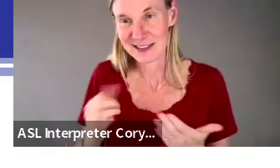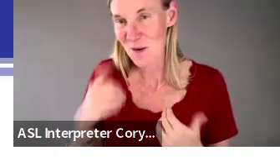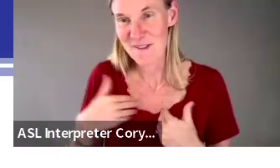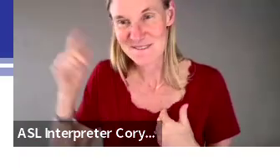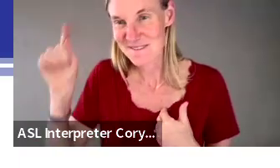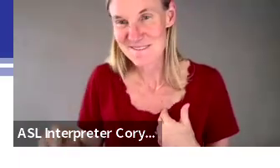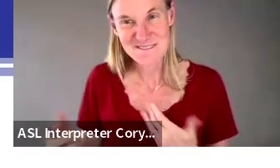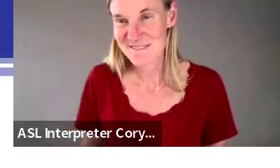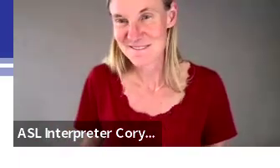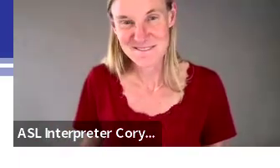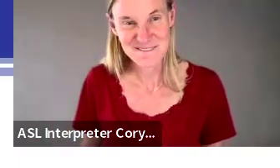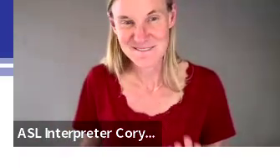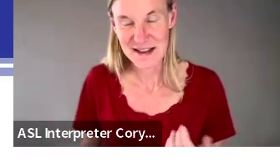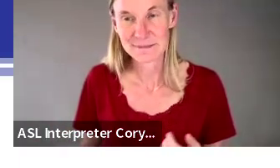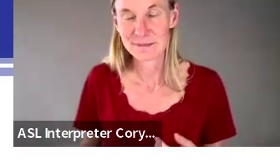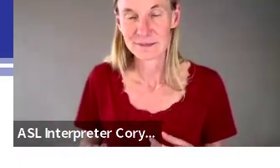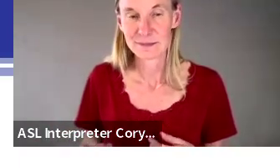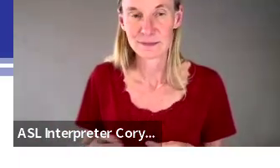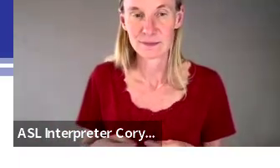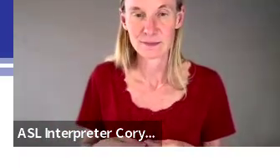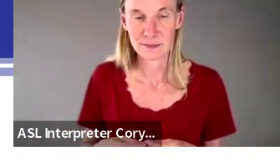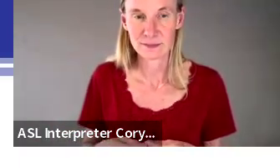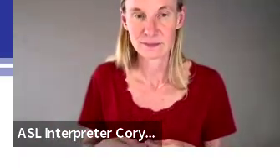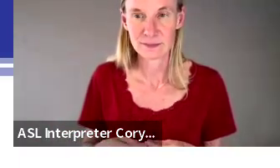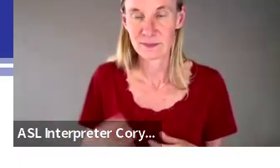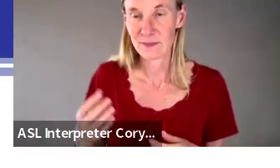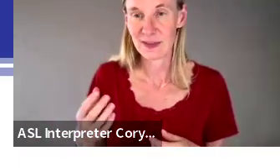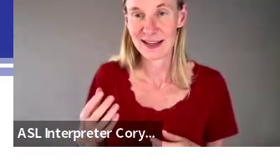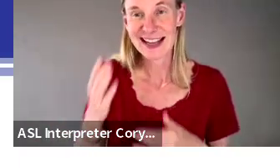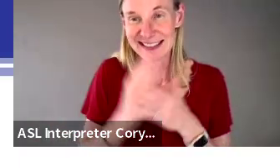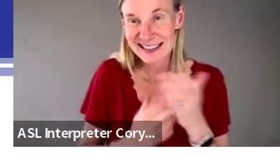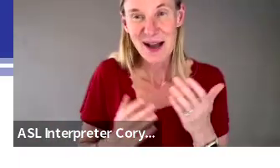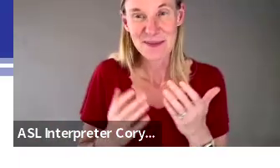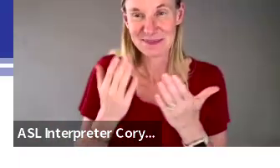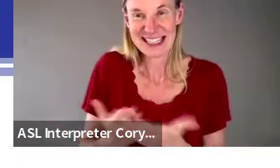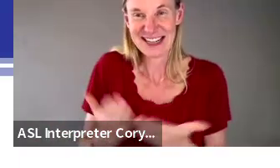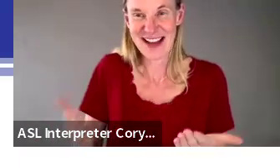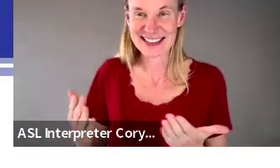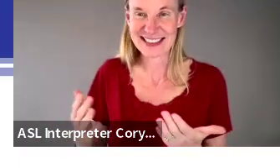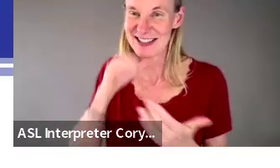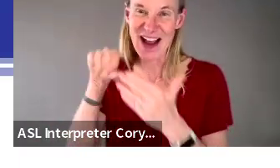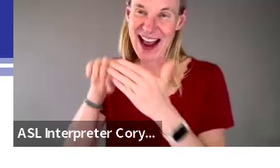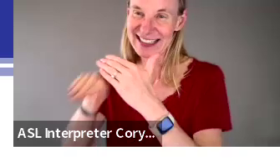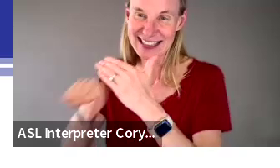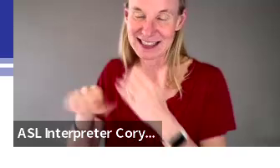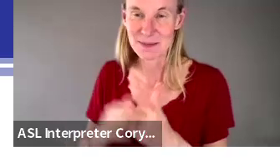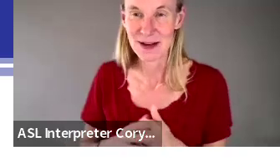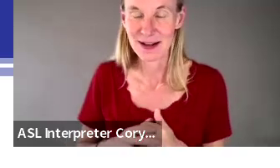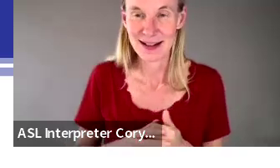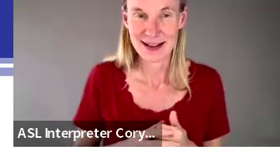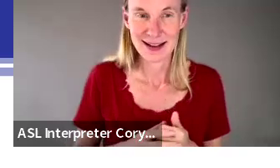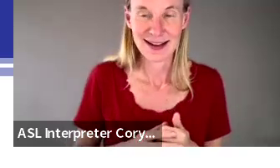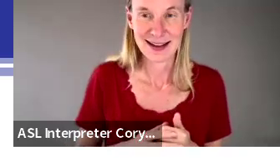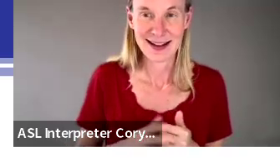to access said devices are inaccessible. Household appliance apps. I'm looking at you